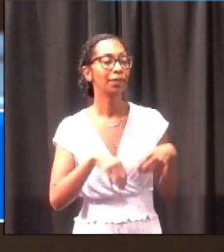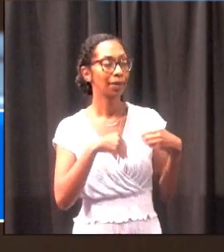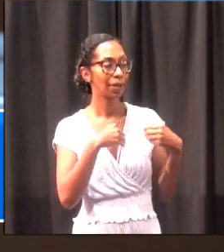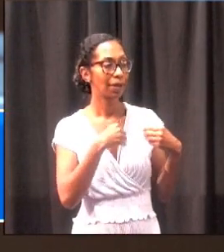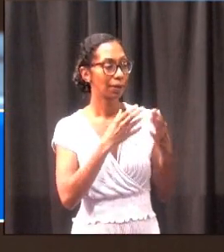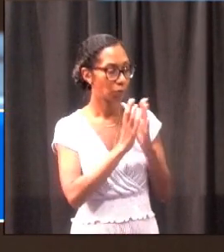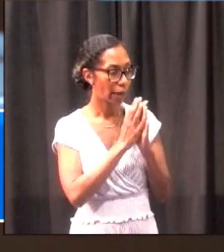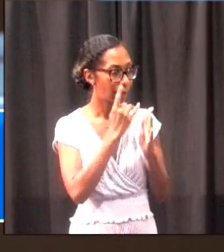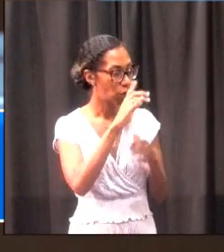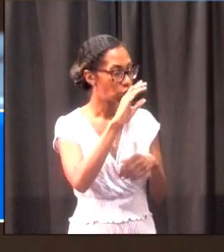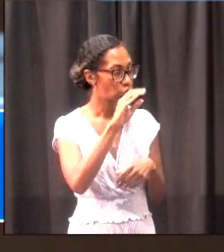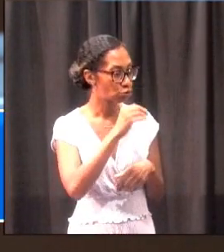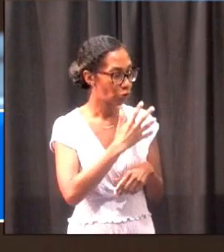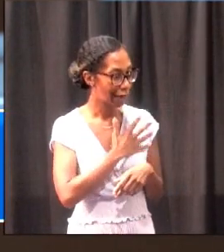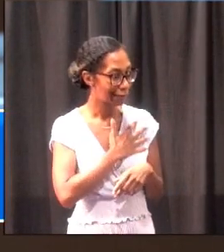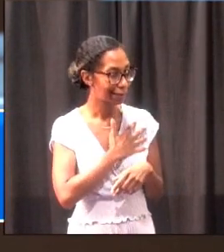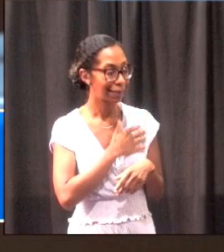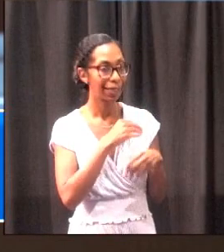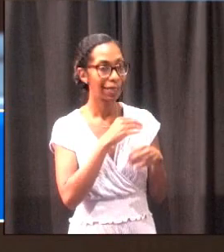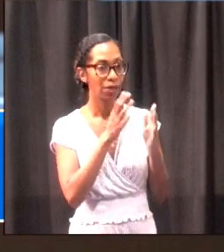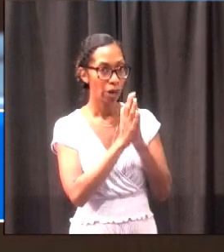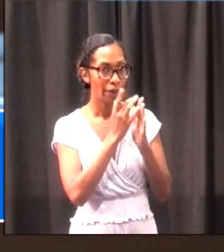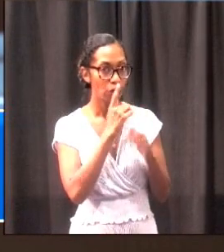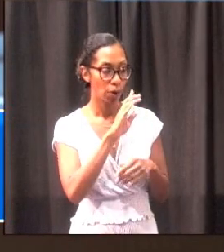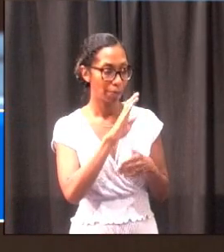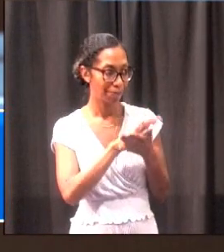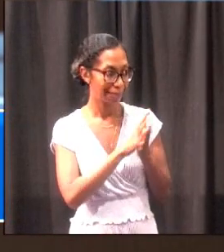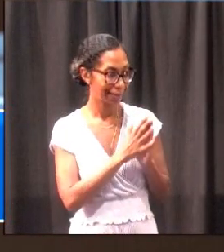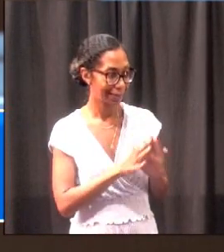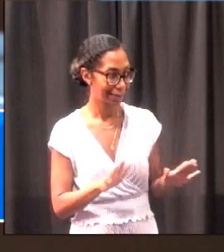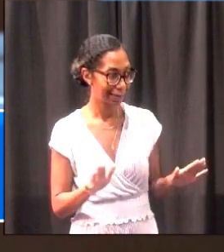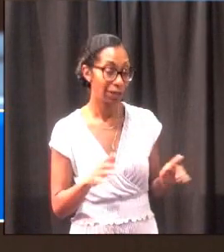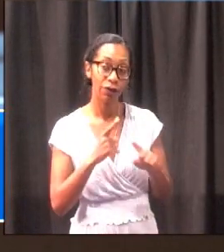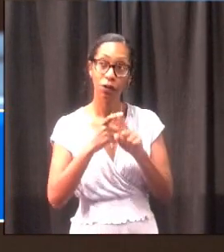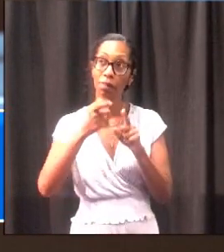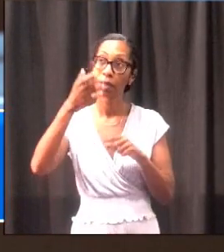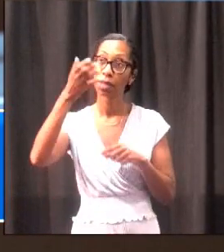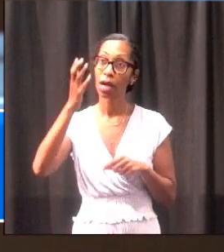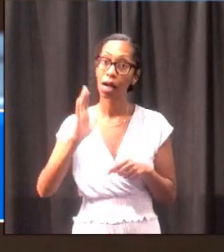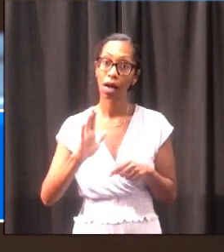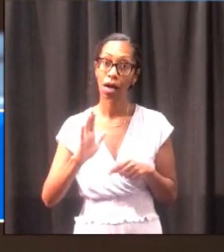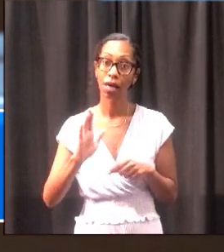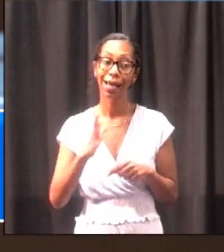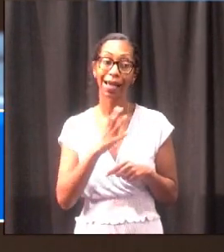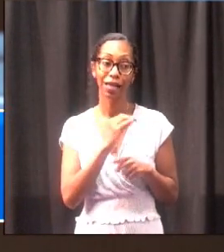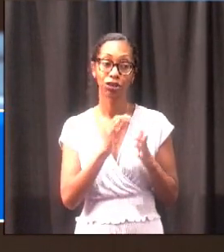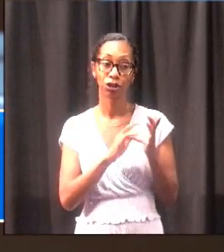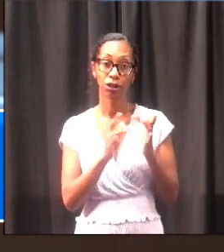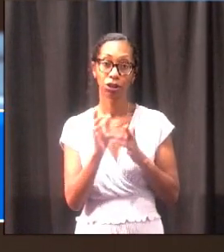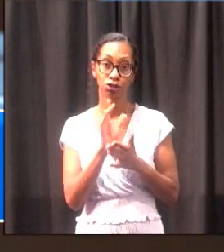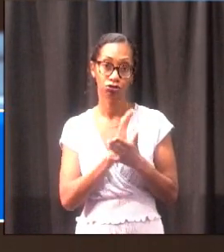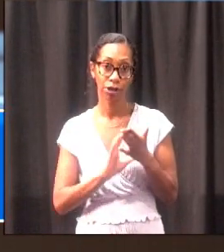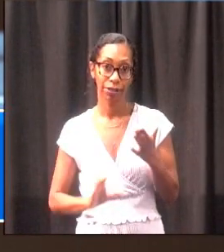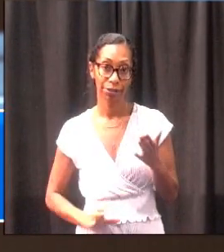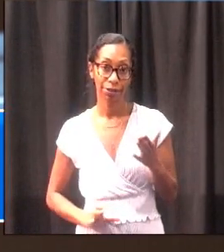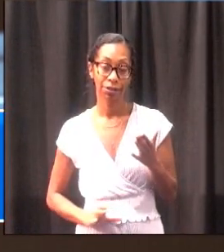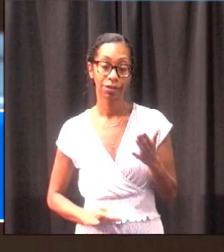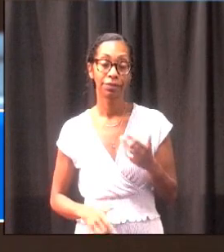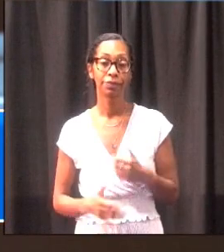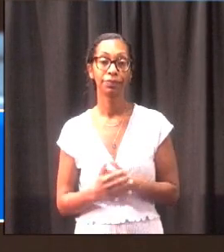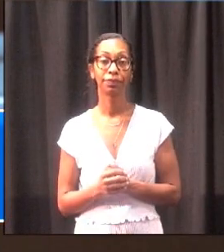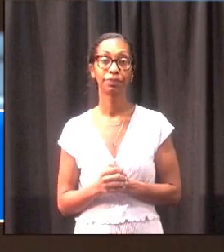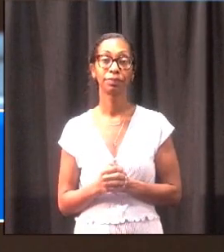peace from God our Father and the Lord Jesus Christ. Those who